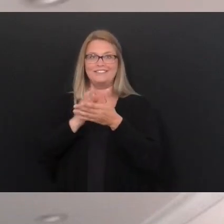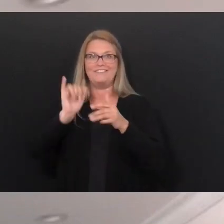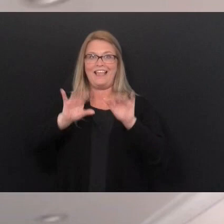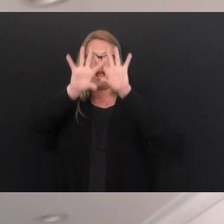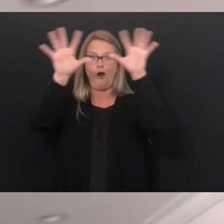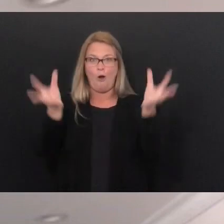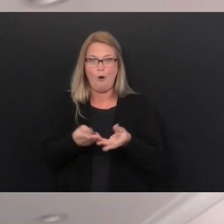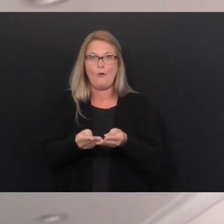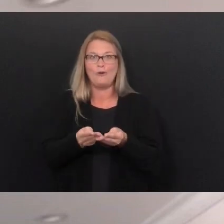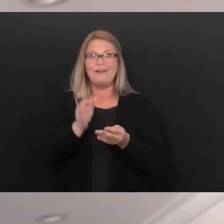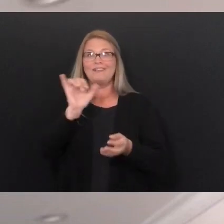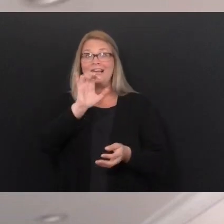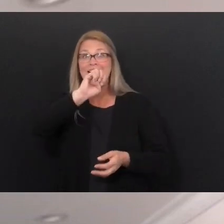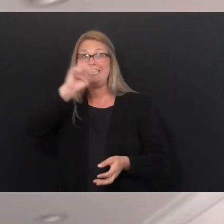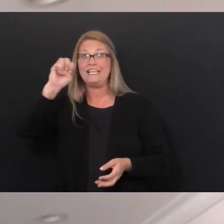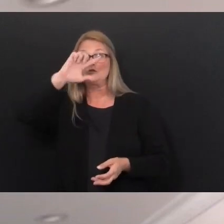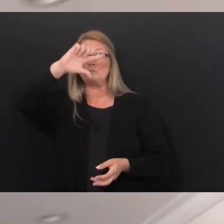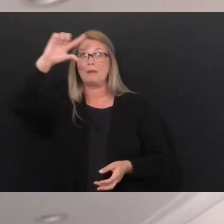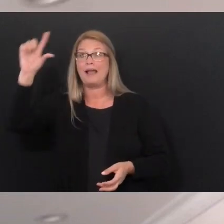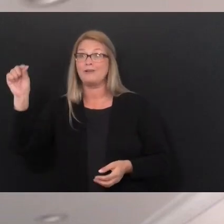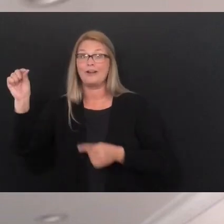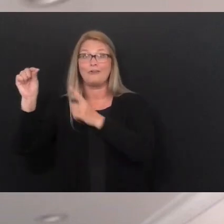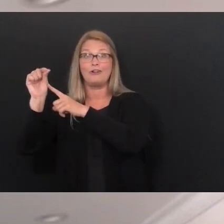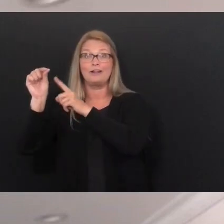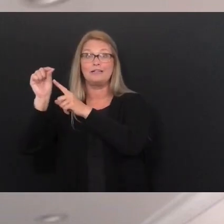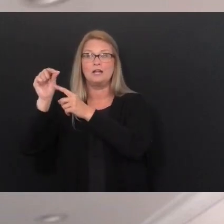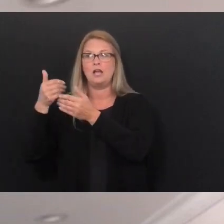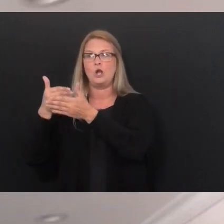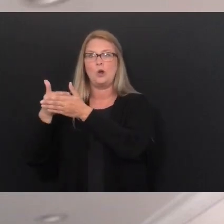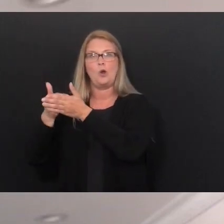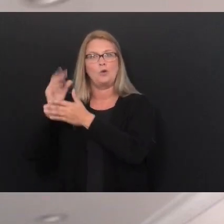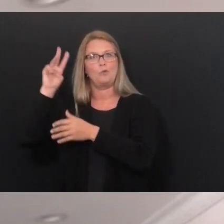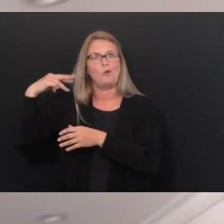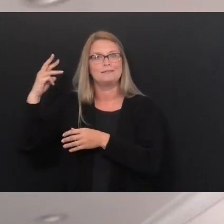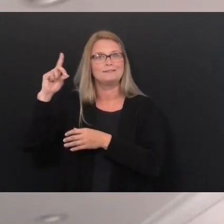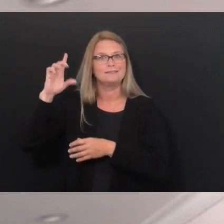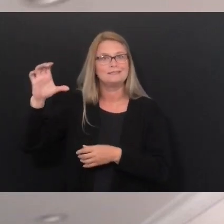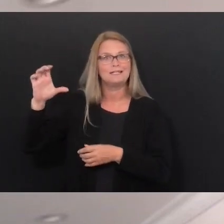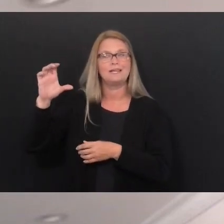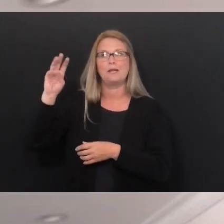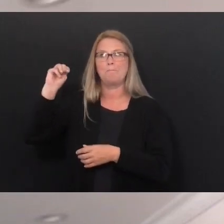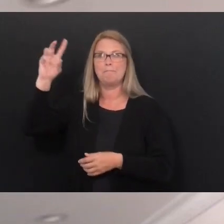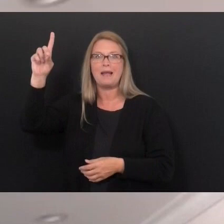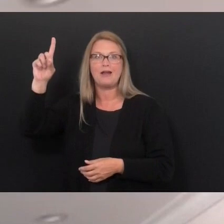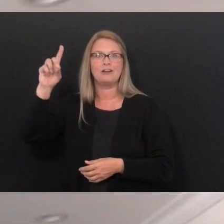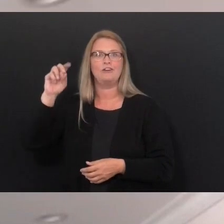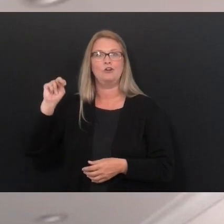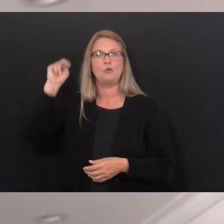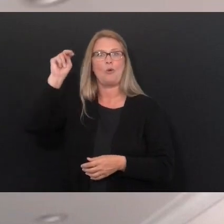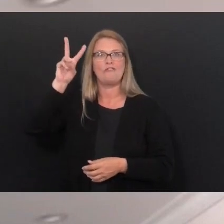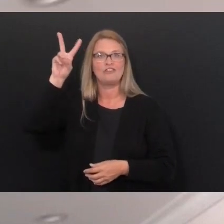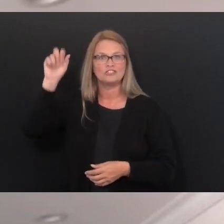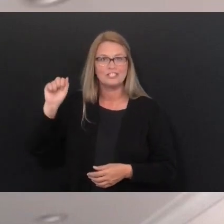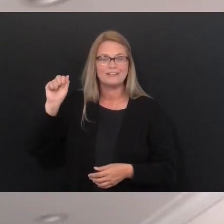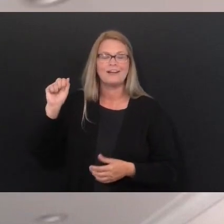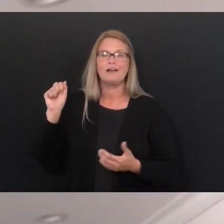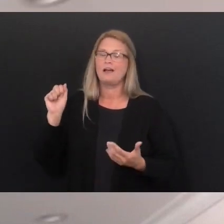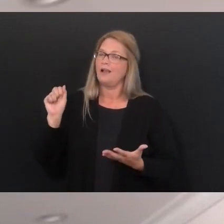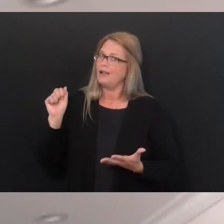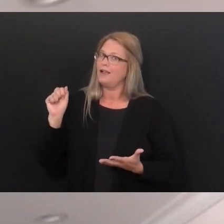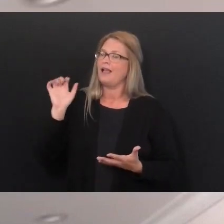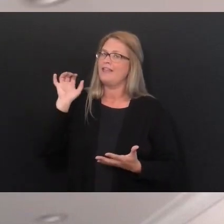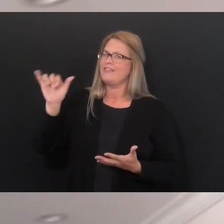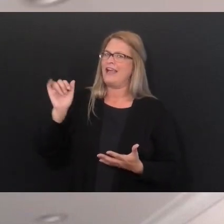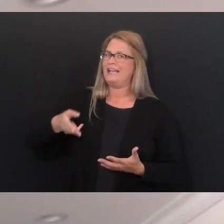areas like the Eastern Panhandle, surrounded by the Washington, D.C., Maryland, Northern Virginia area, is probably